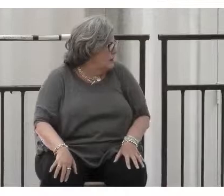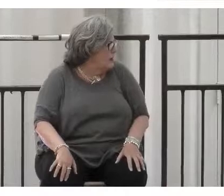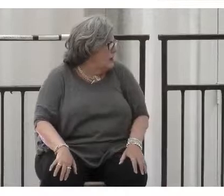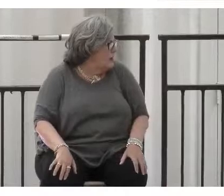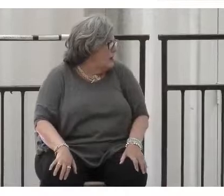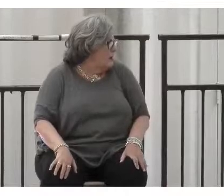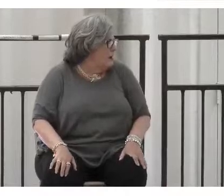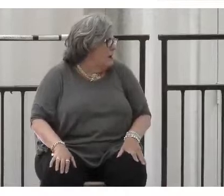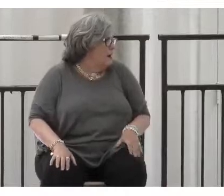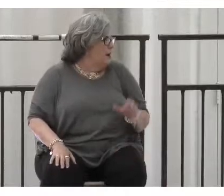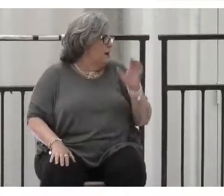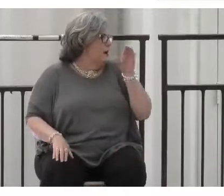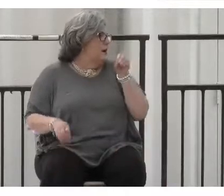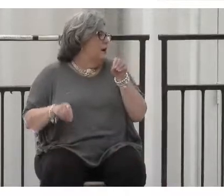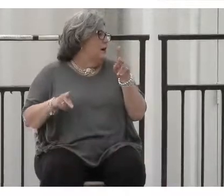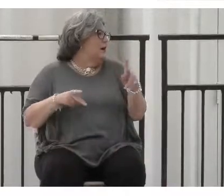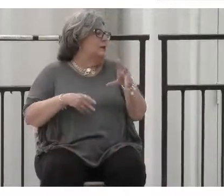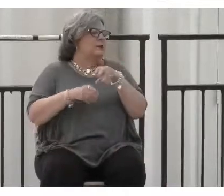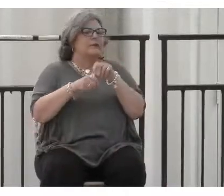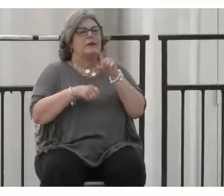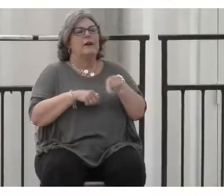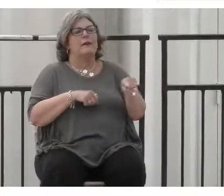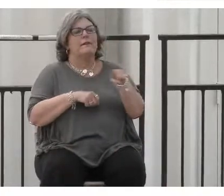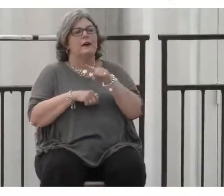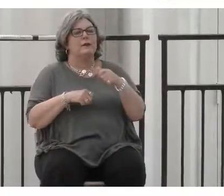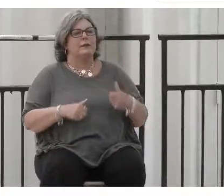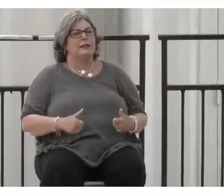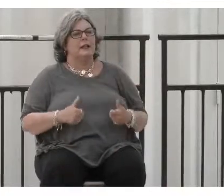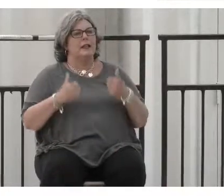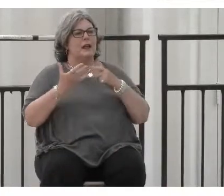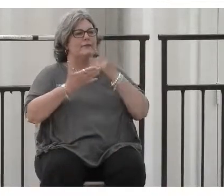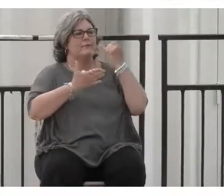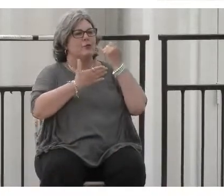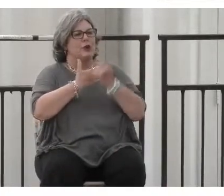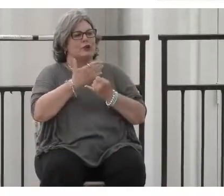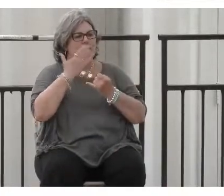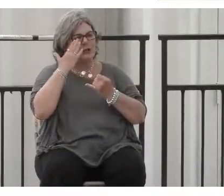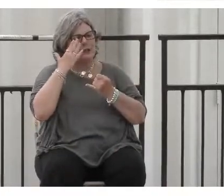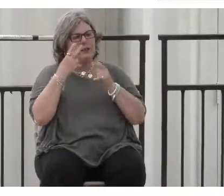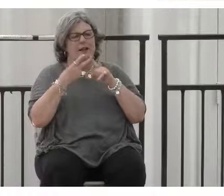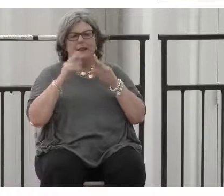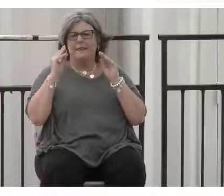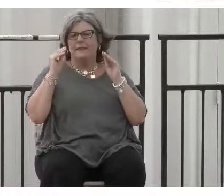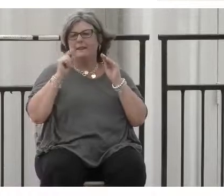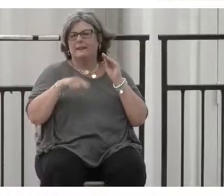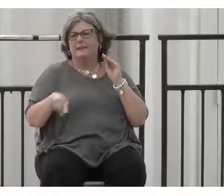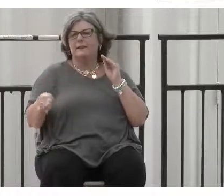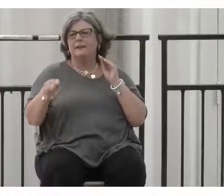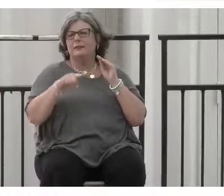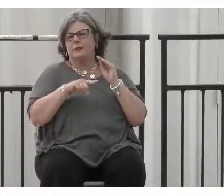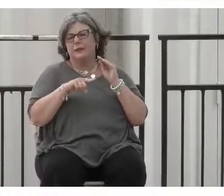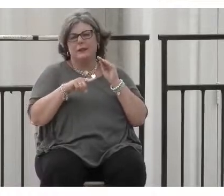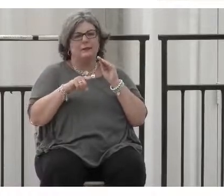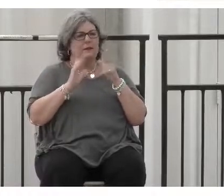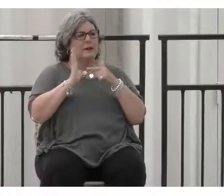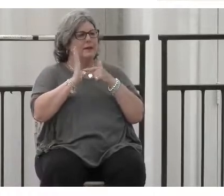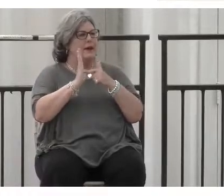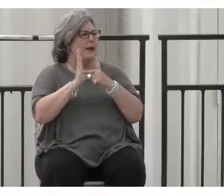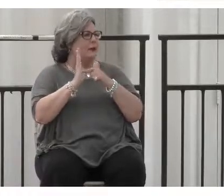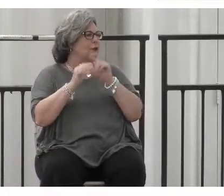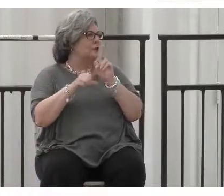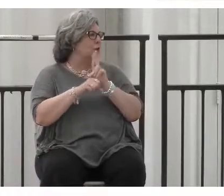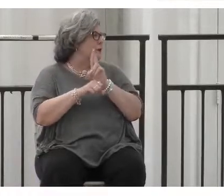out opportunities of how to involve them in a real life projects and teach them how, or show them an example of how to